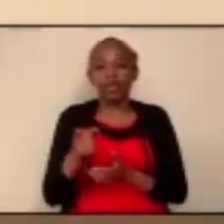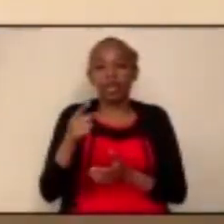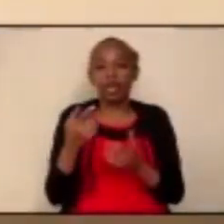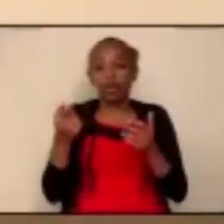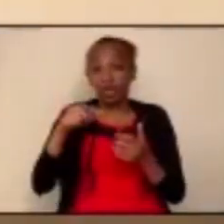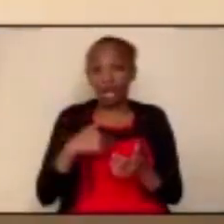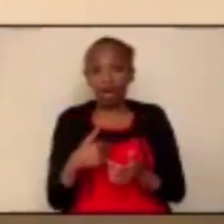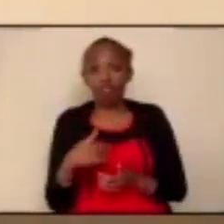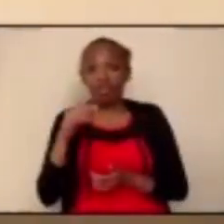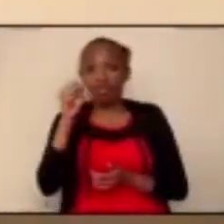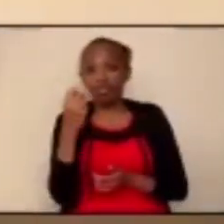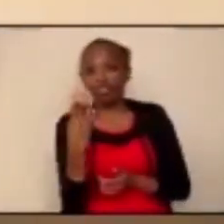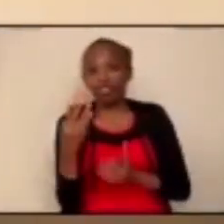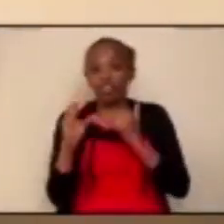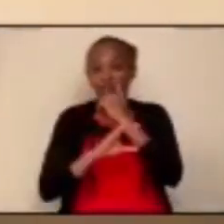54 countries,